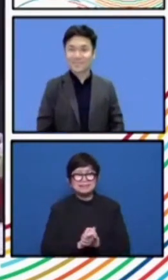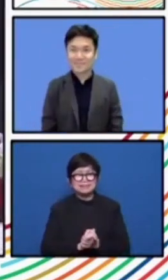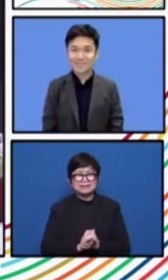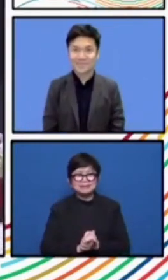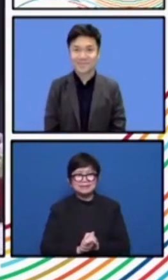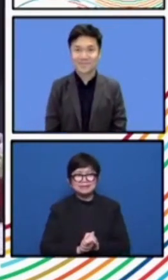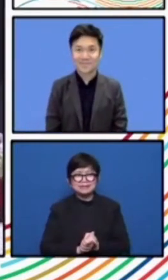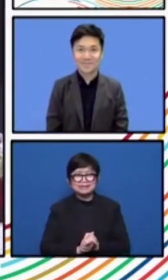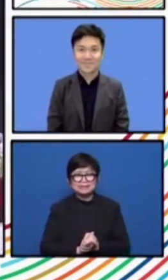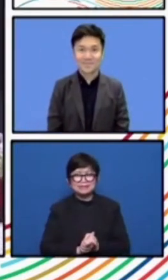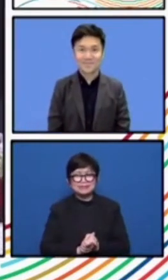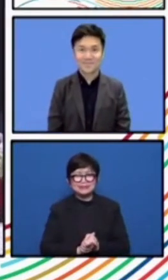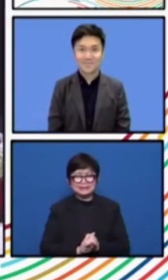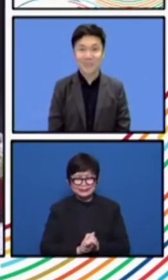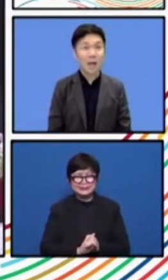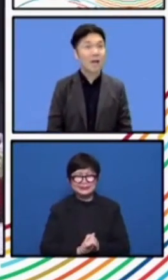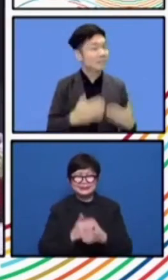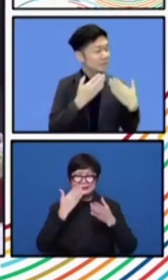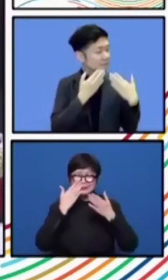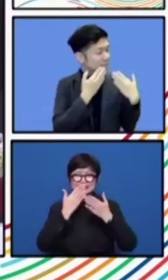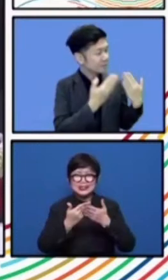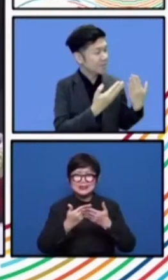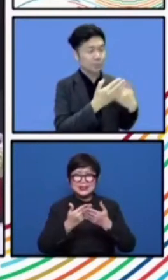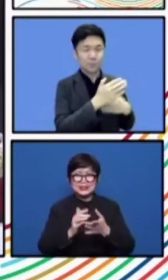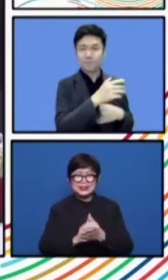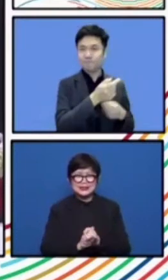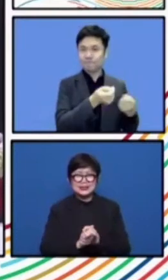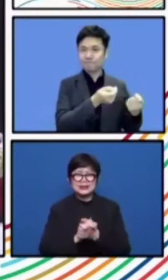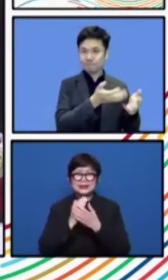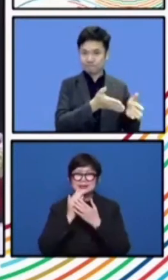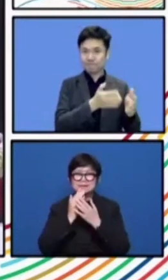thank you Miss Walker uh